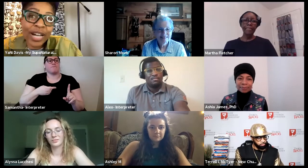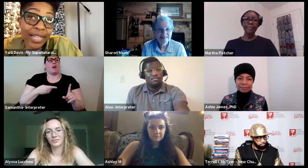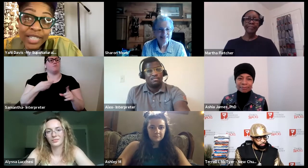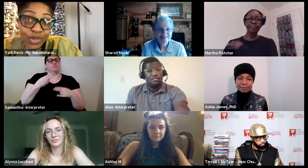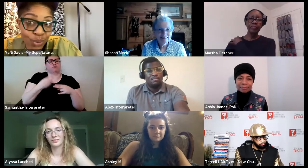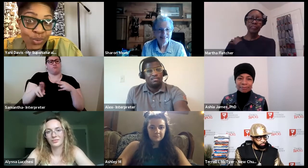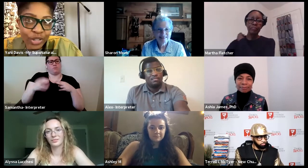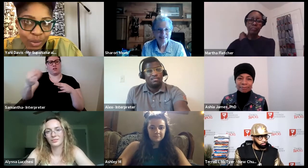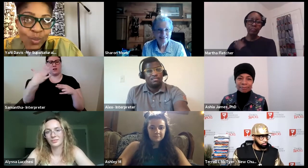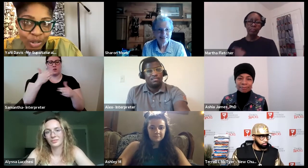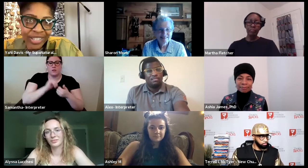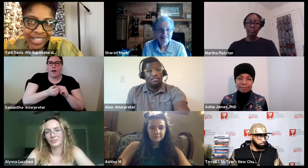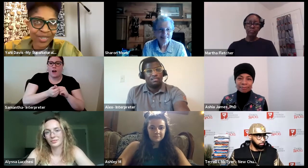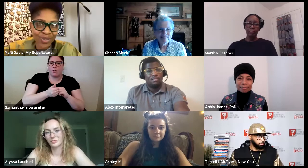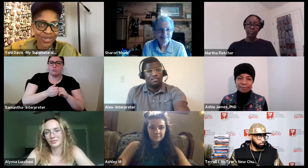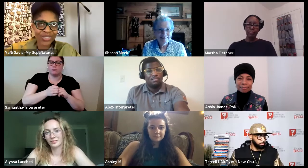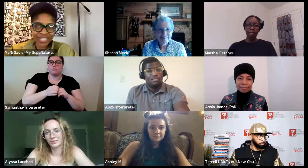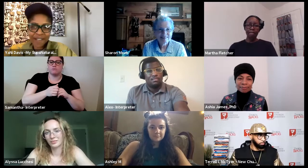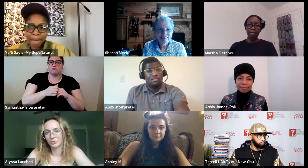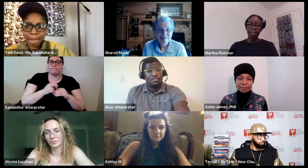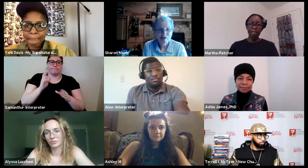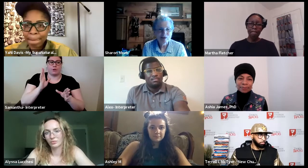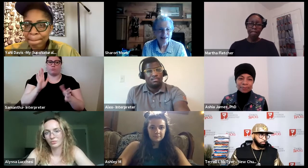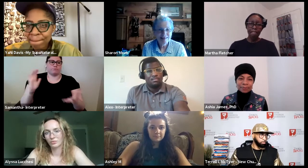how you got into your work in the world.